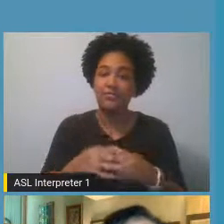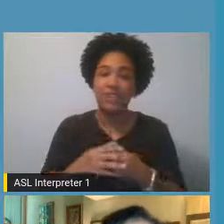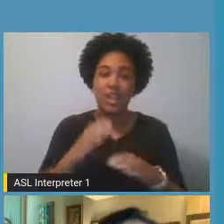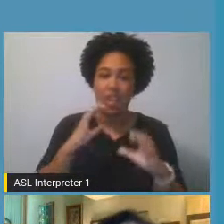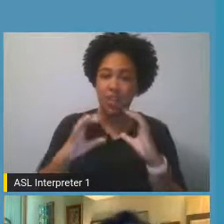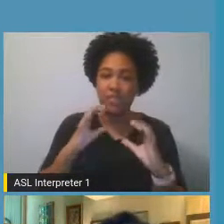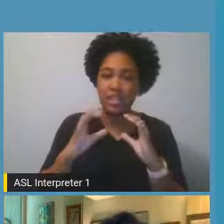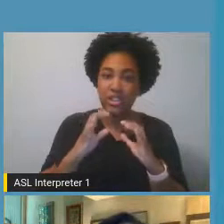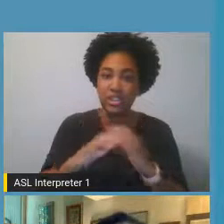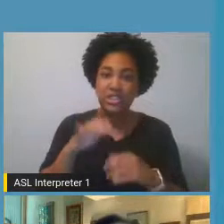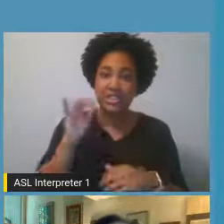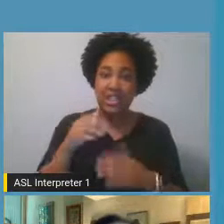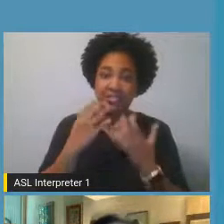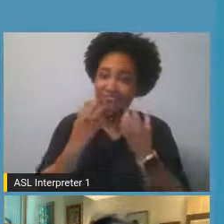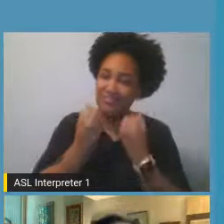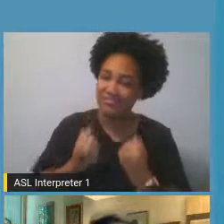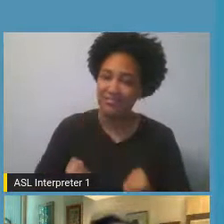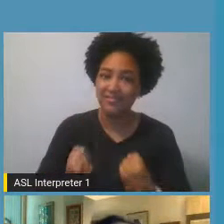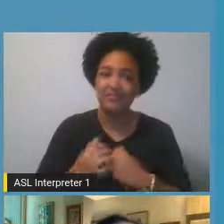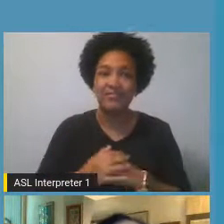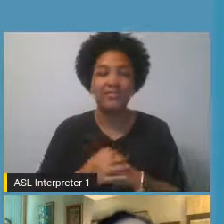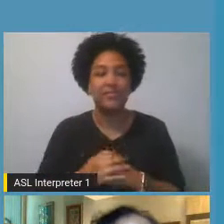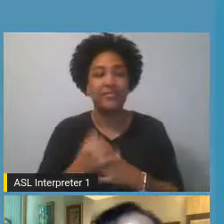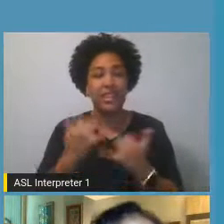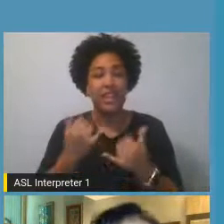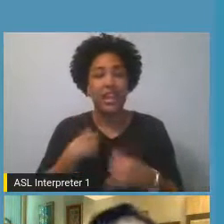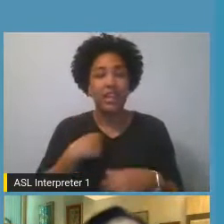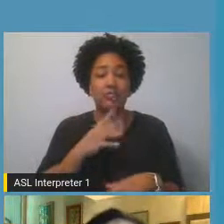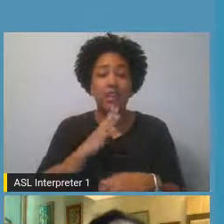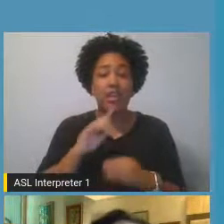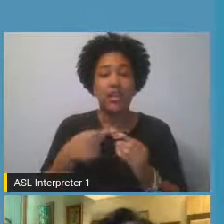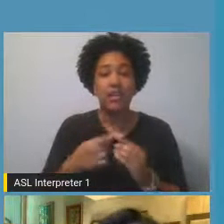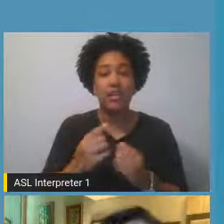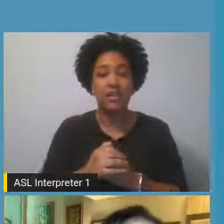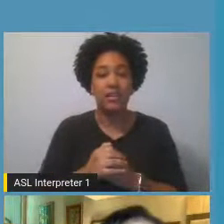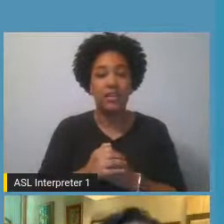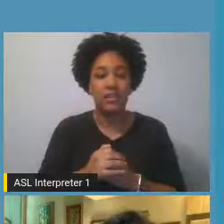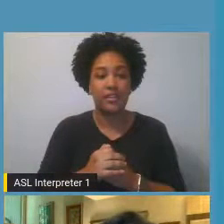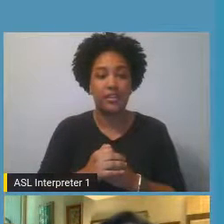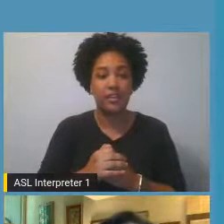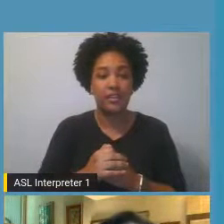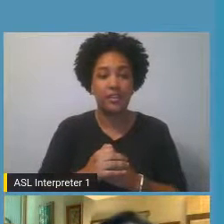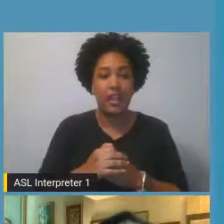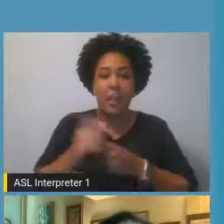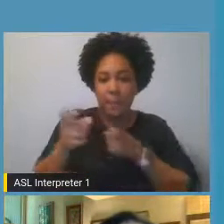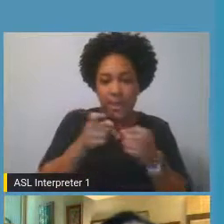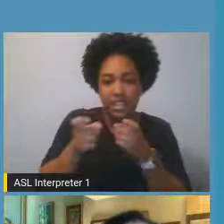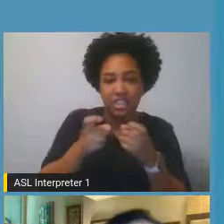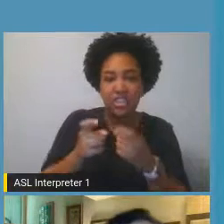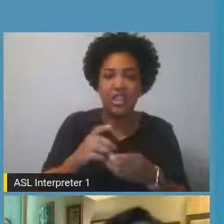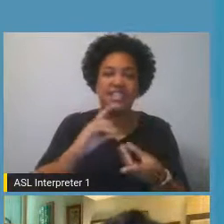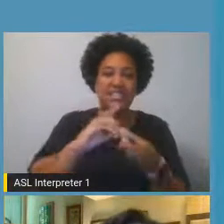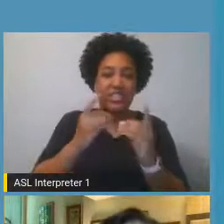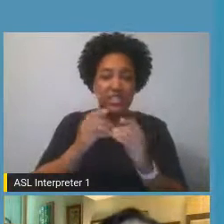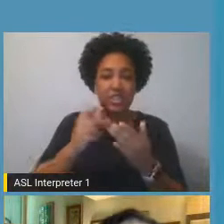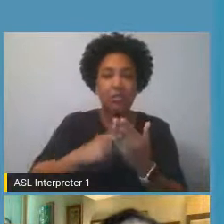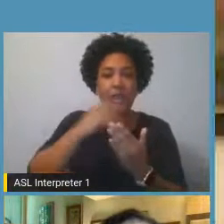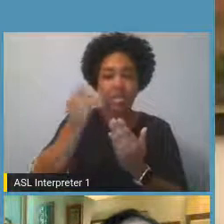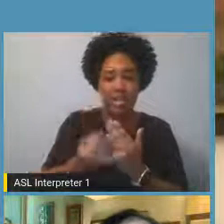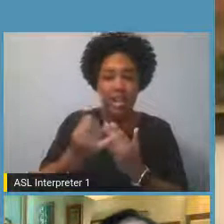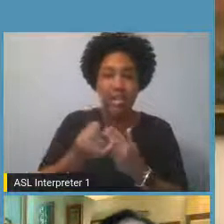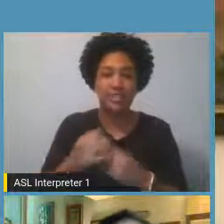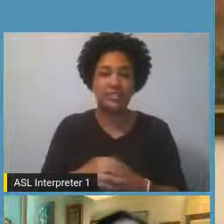that much more engaging. So today I'm talking about managing digitization projects, the strategy and the